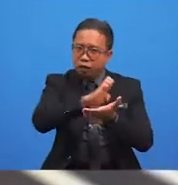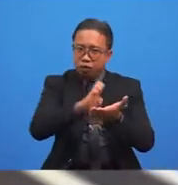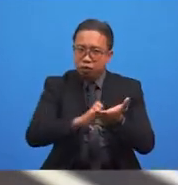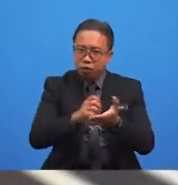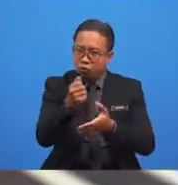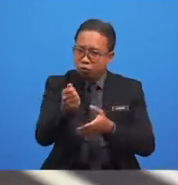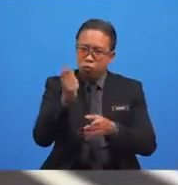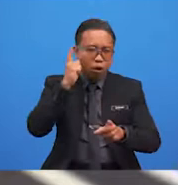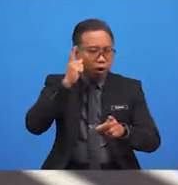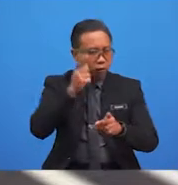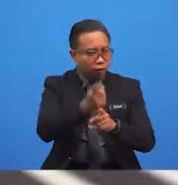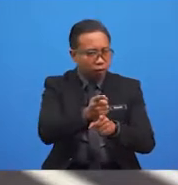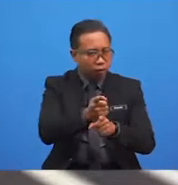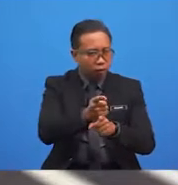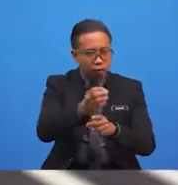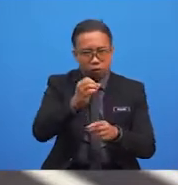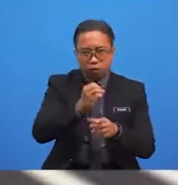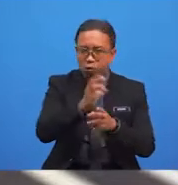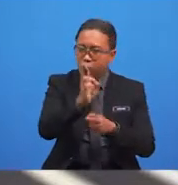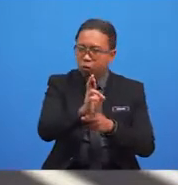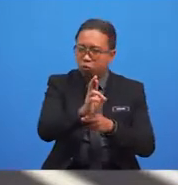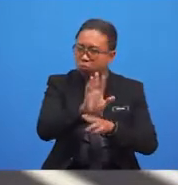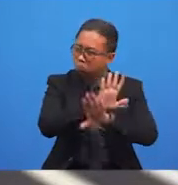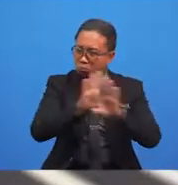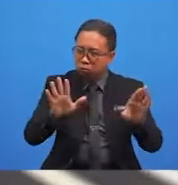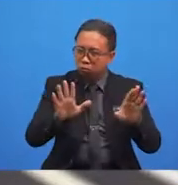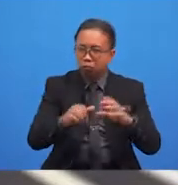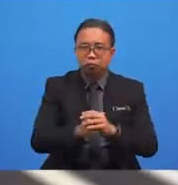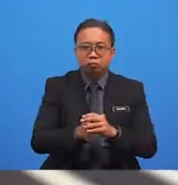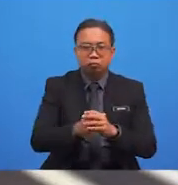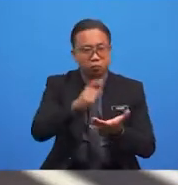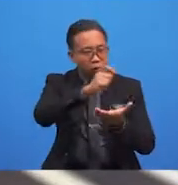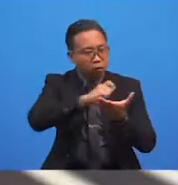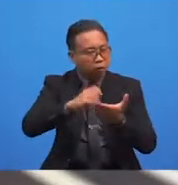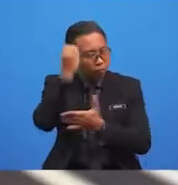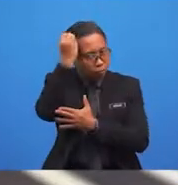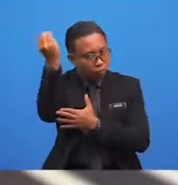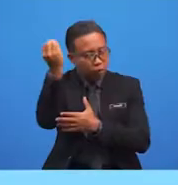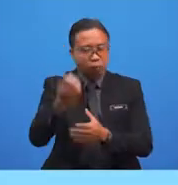Do you agree or disagree with the writer's opinion?